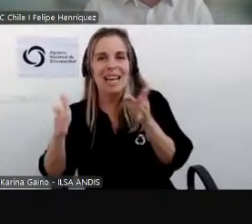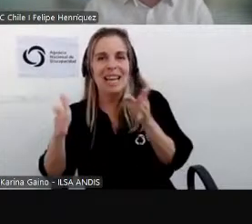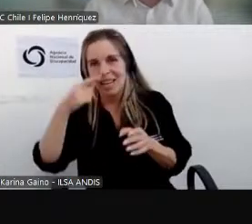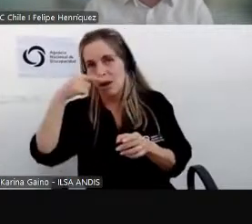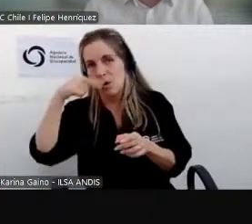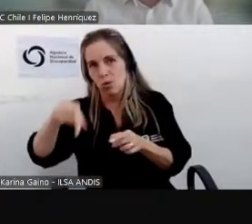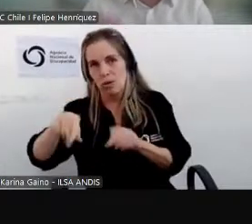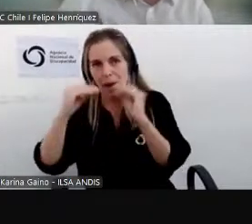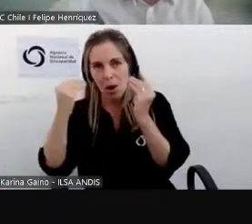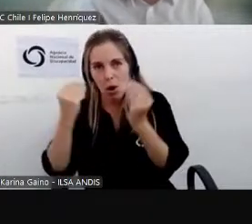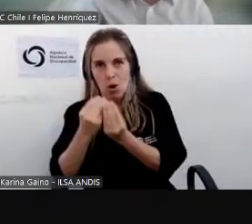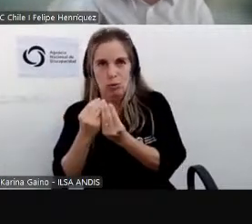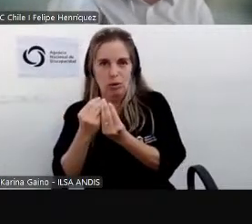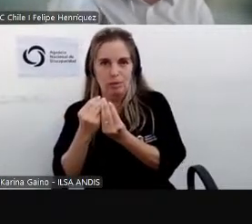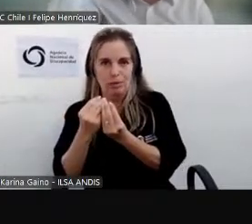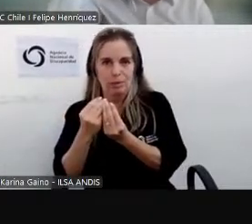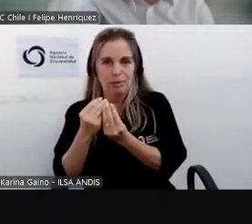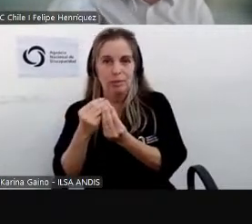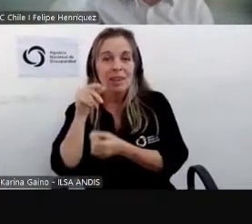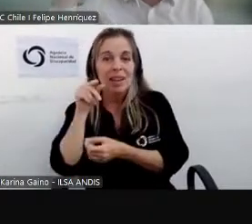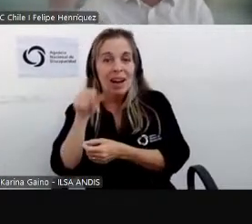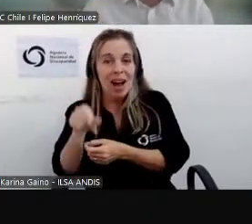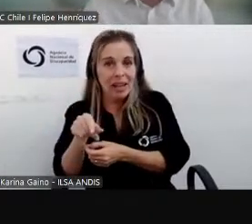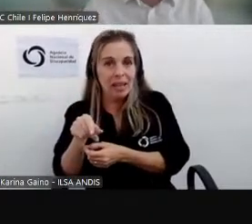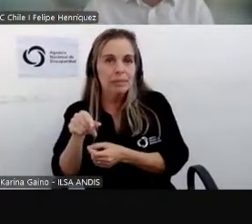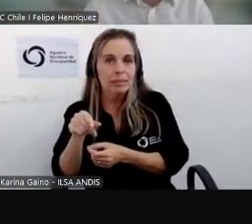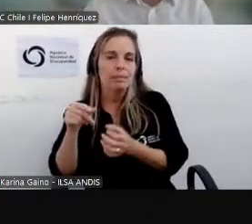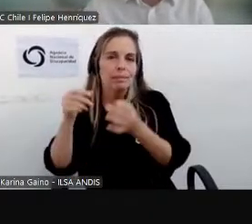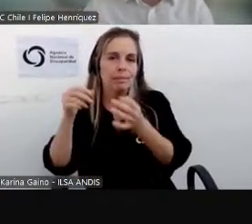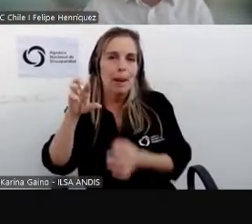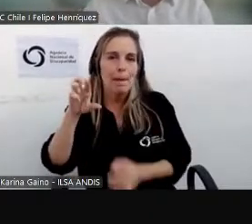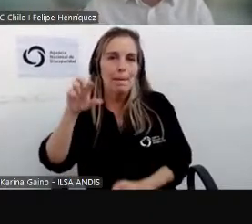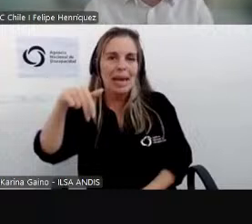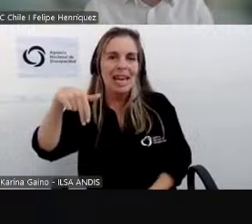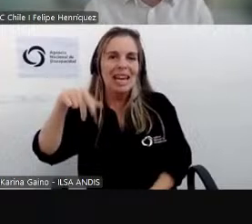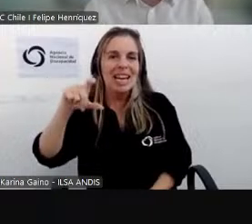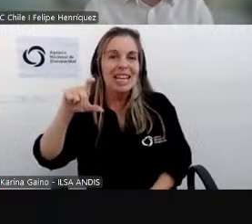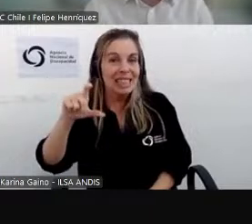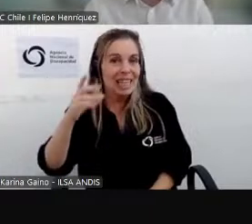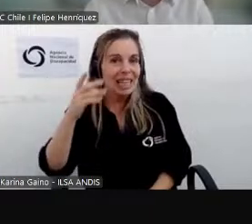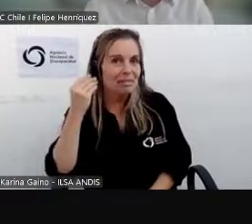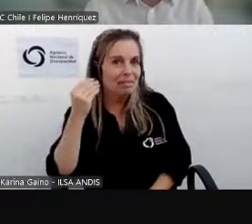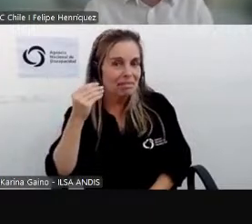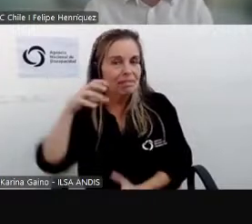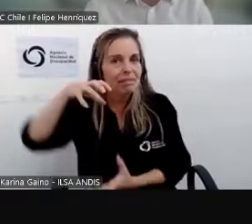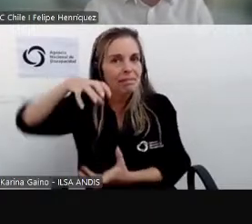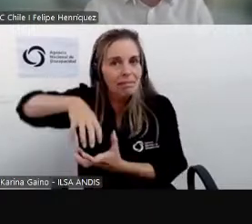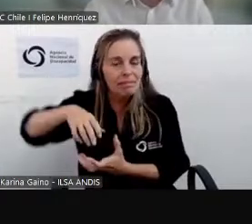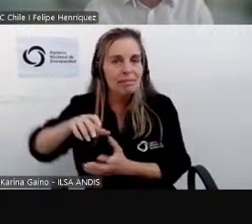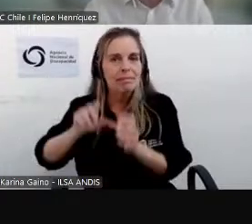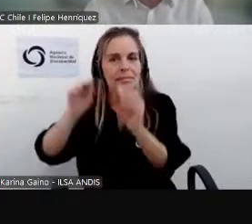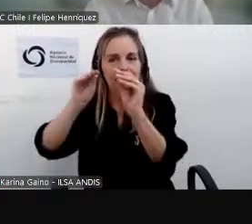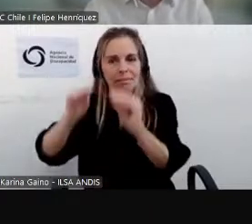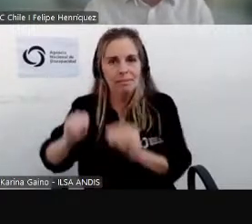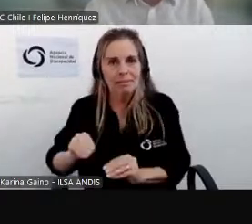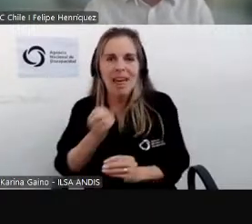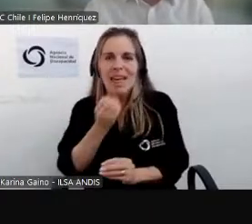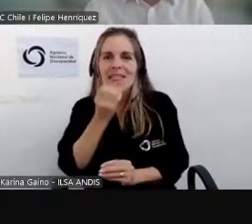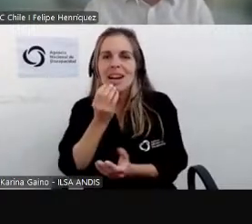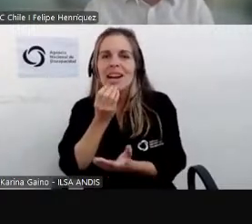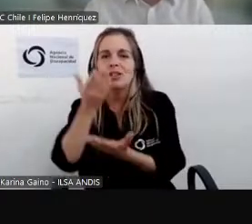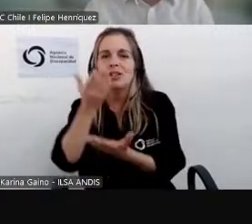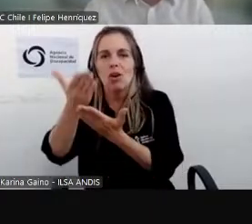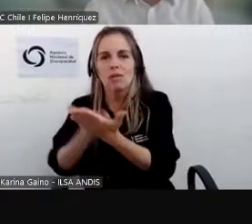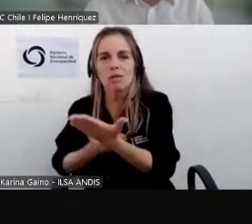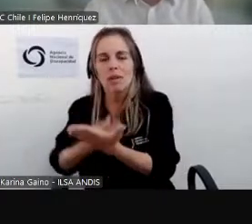the third and final stage. That is the conclusion, in which the national contact point drafts a final